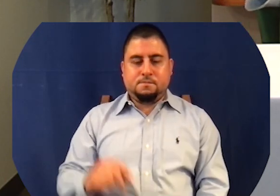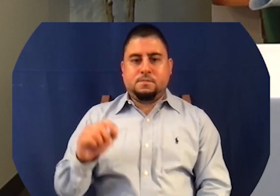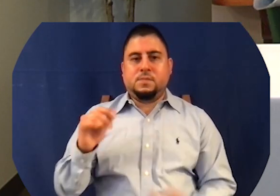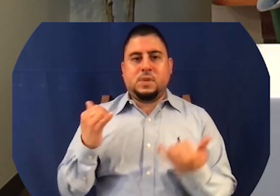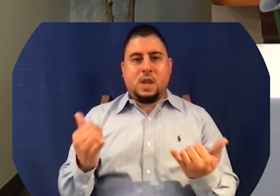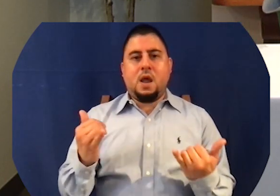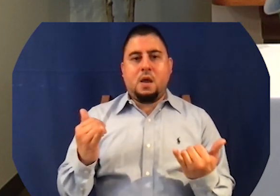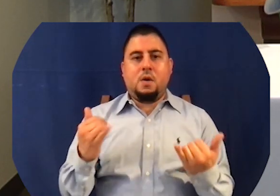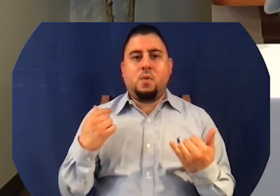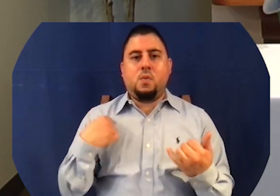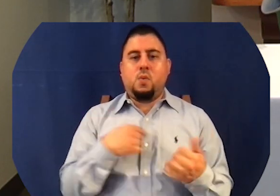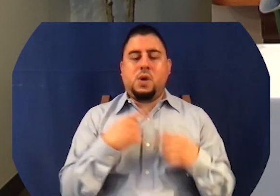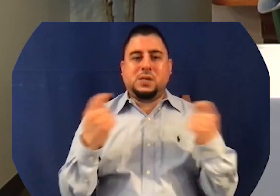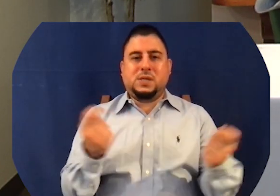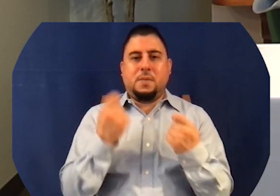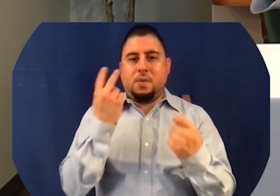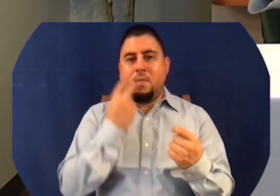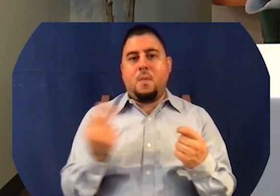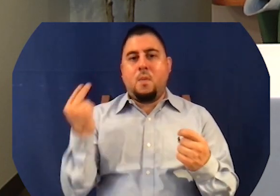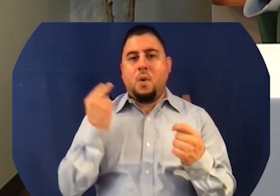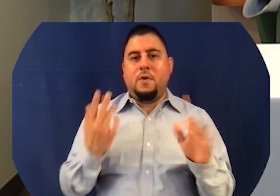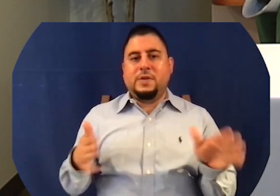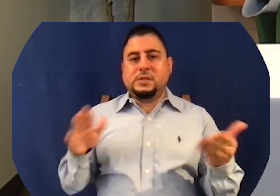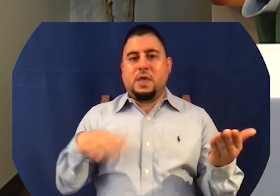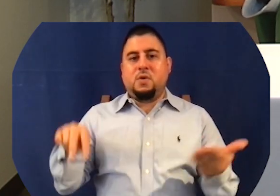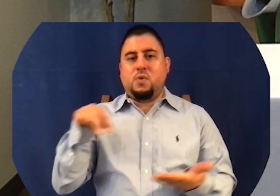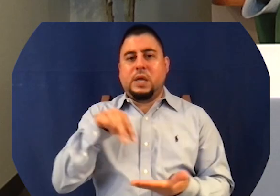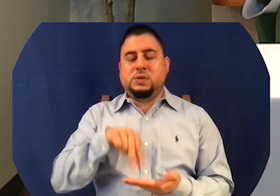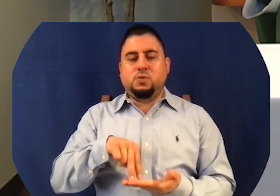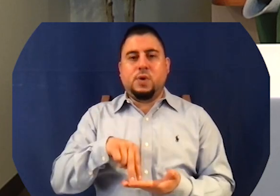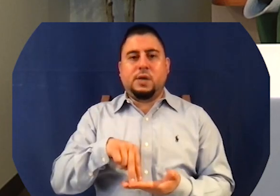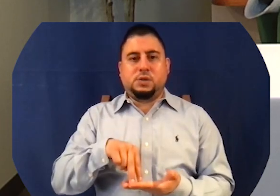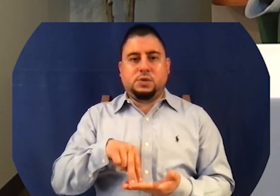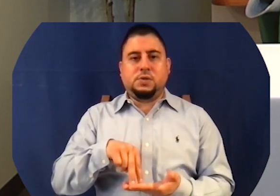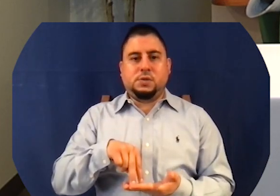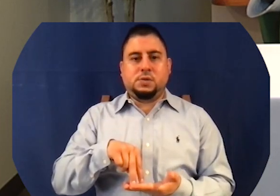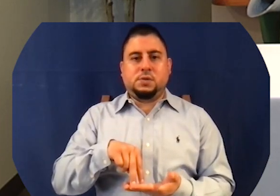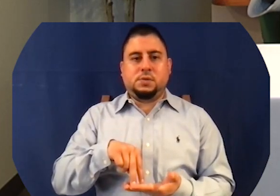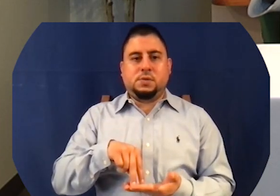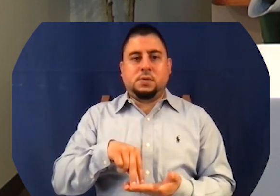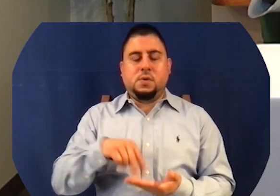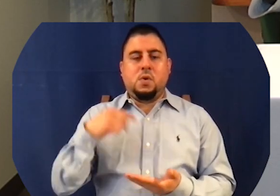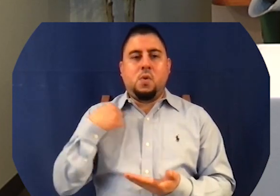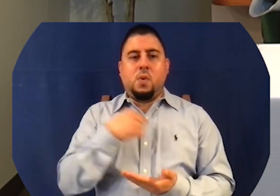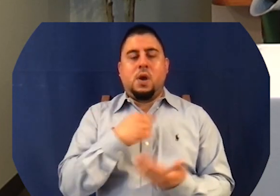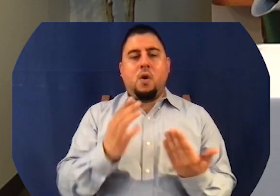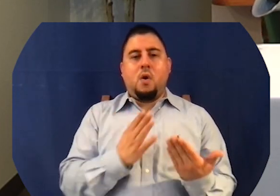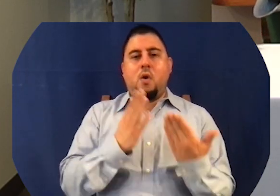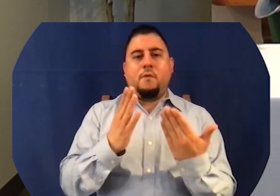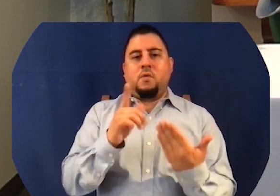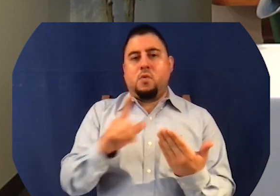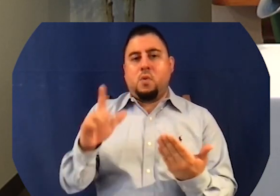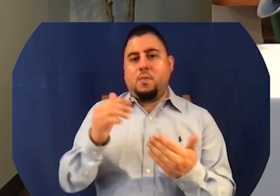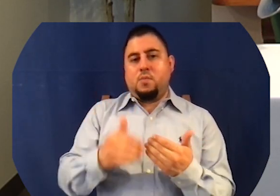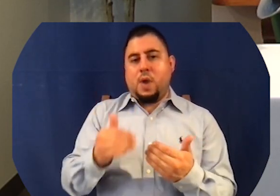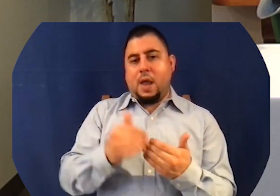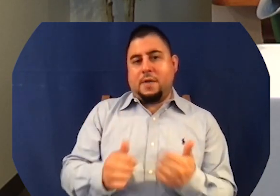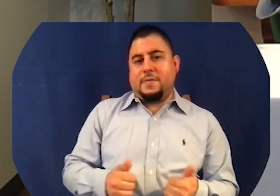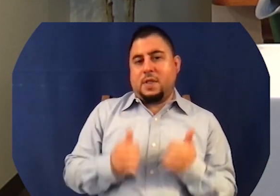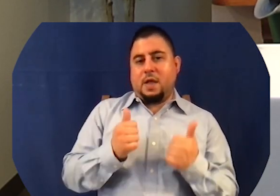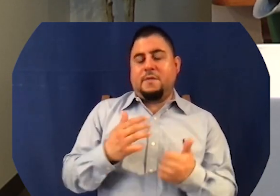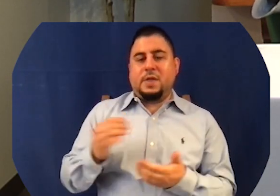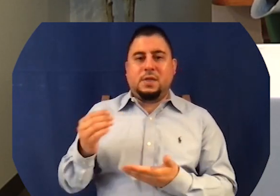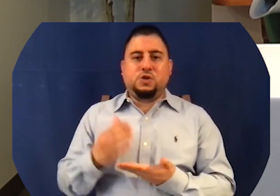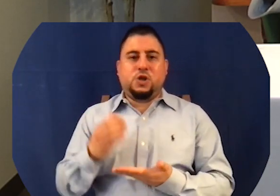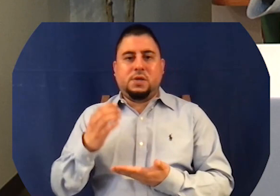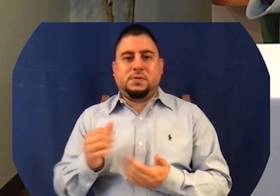Therefore, as we celebrate the memorial of his death and resurrection, we offer you, Lord, the bread of life and the chalice